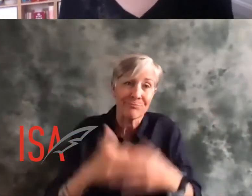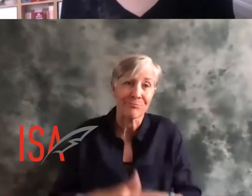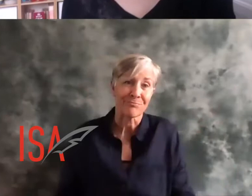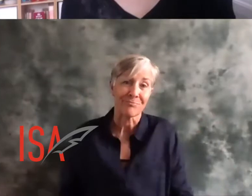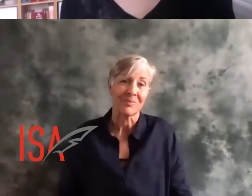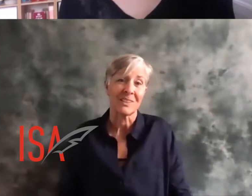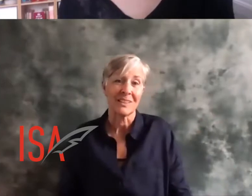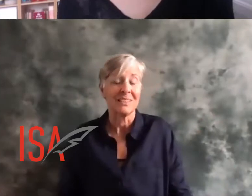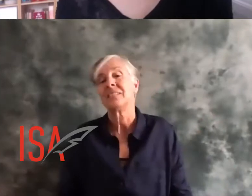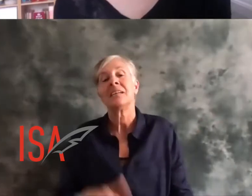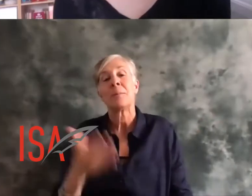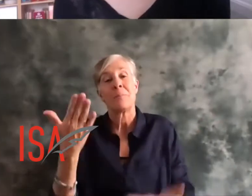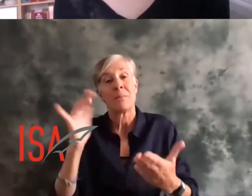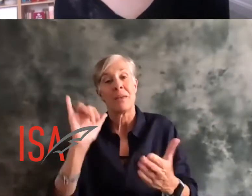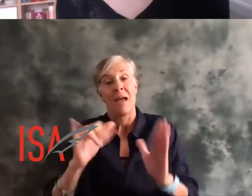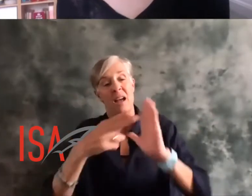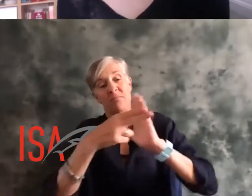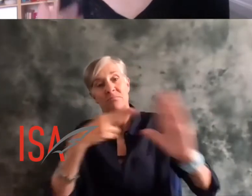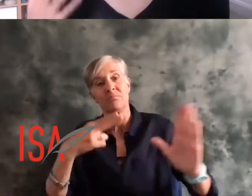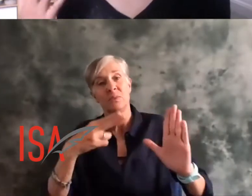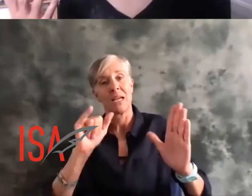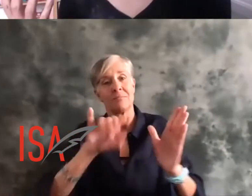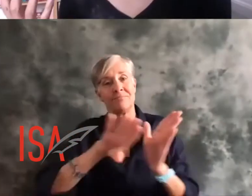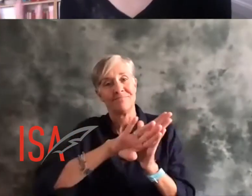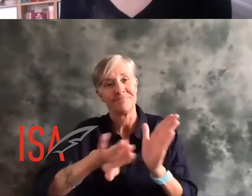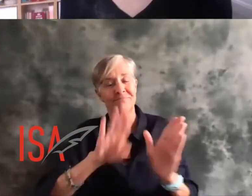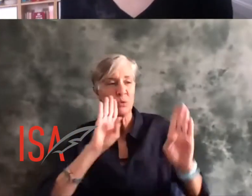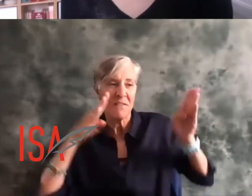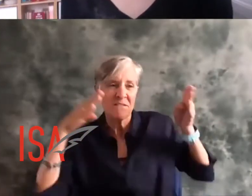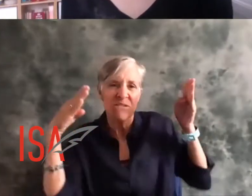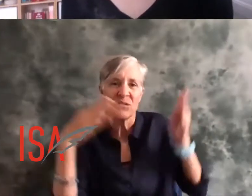will be diffused, so that we can look at.